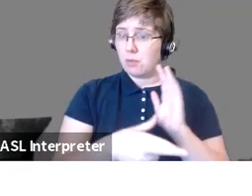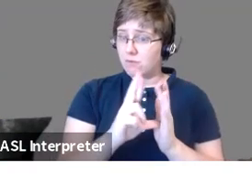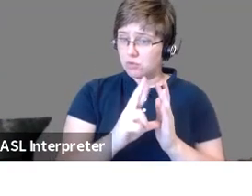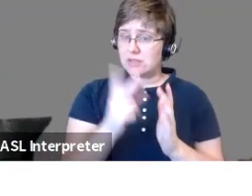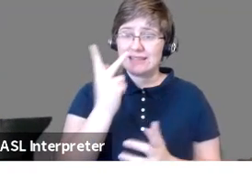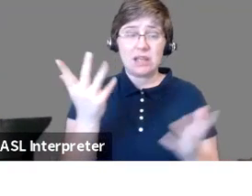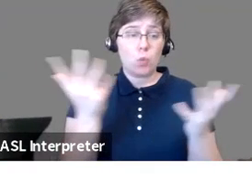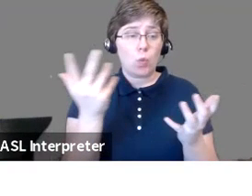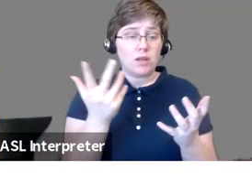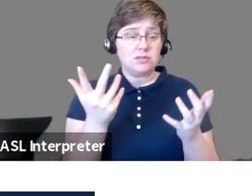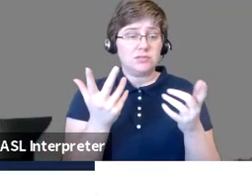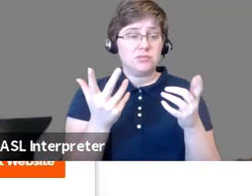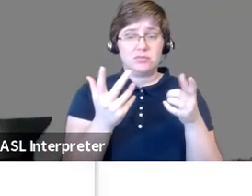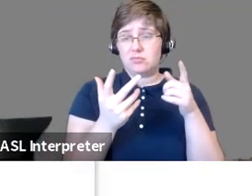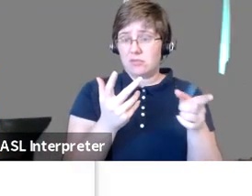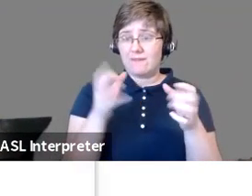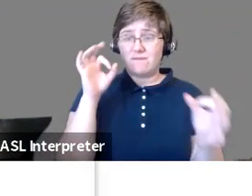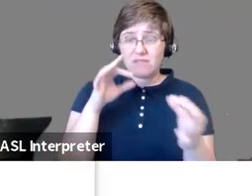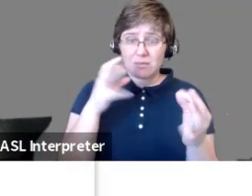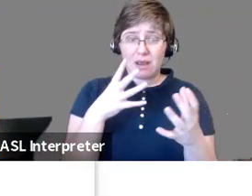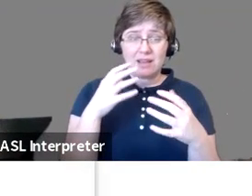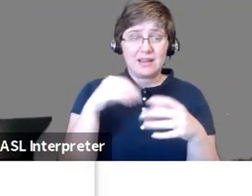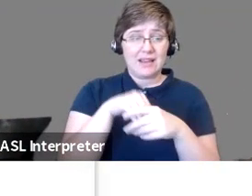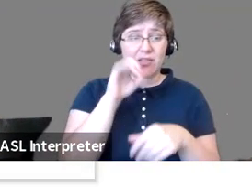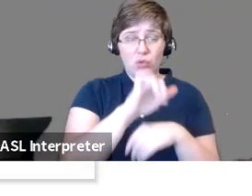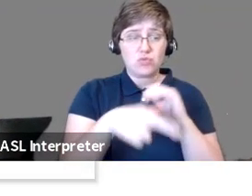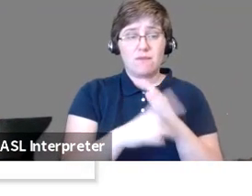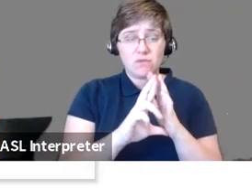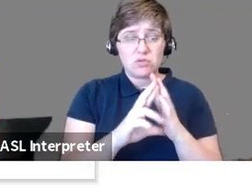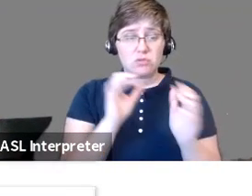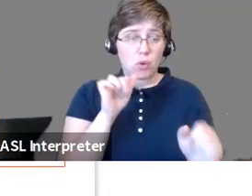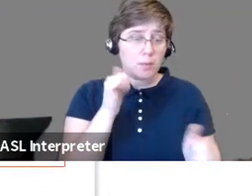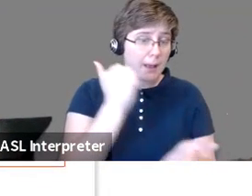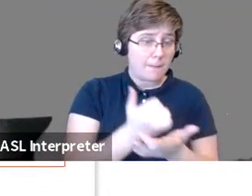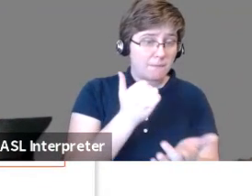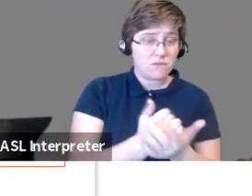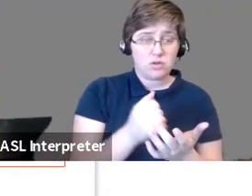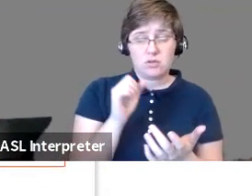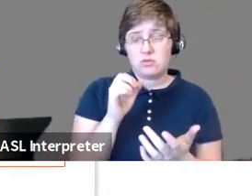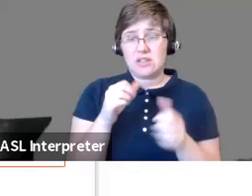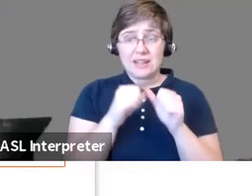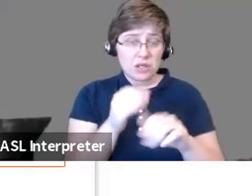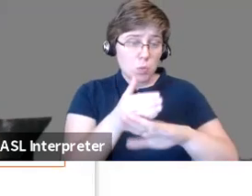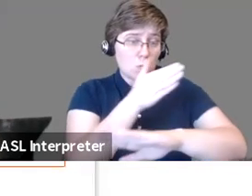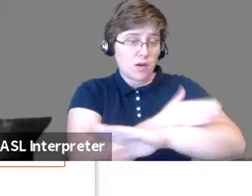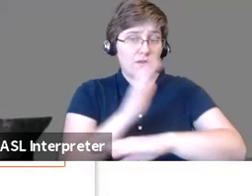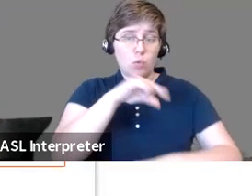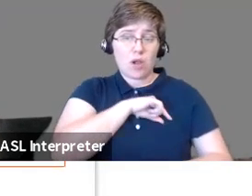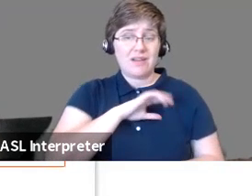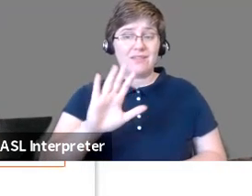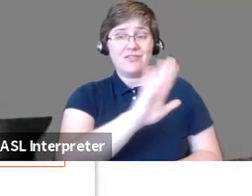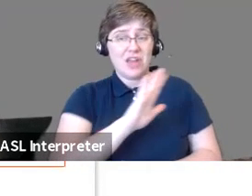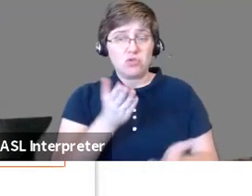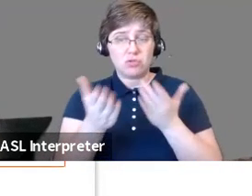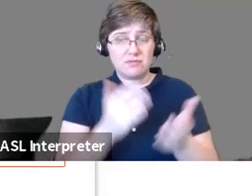see what pieces of feedback in those reviews might be helpful to continue to improve the quality of their